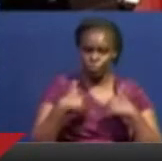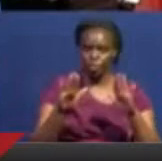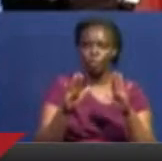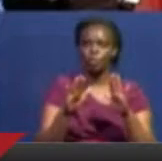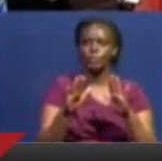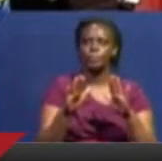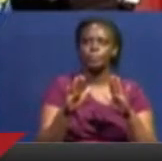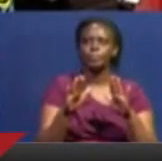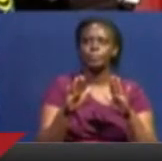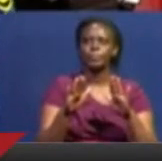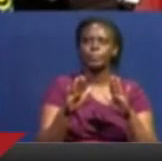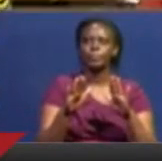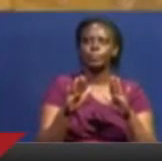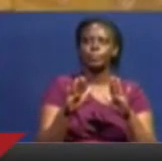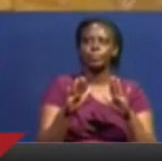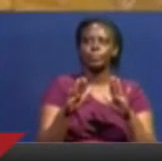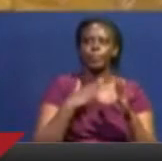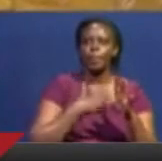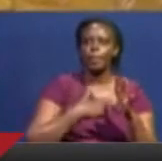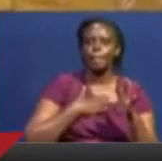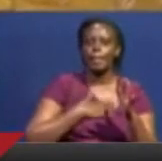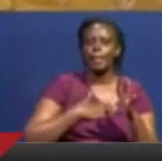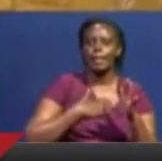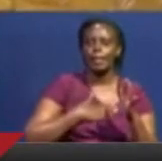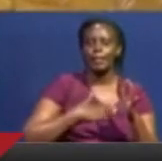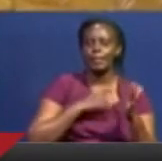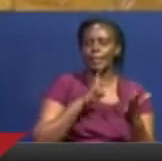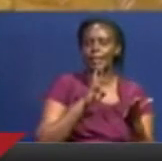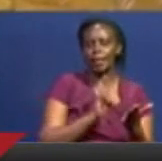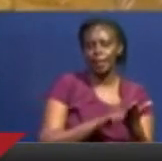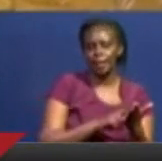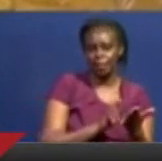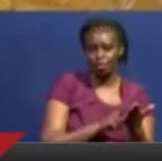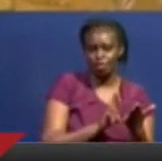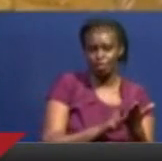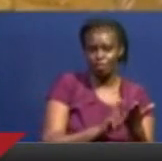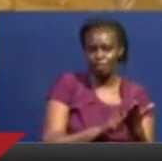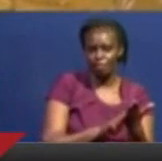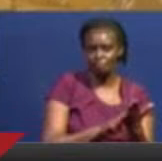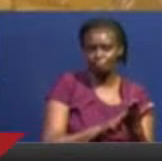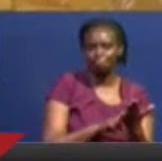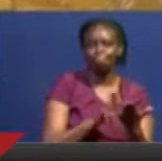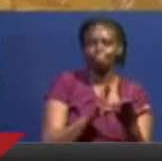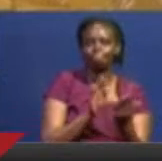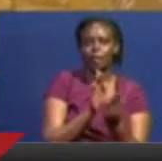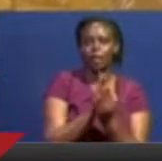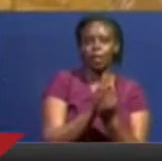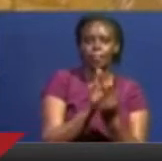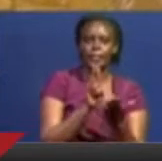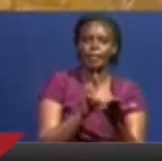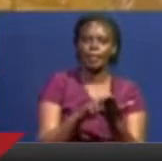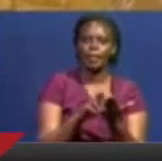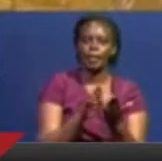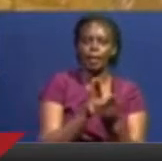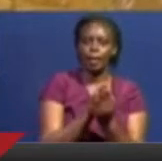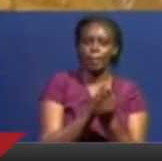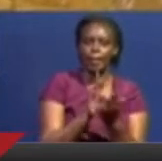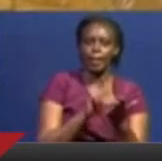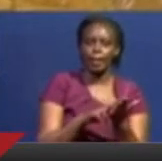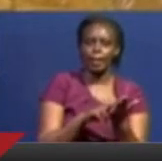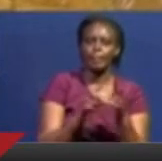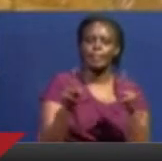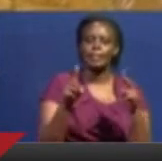Joyce, for the record, you should have started by